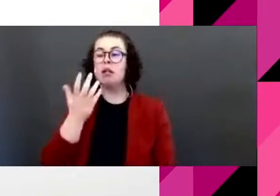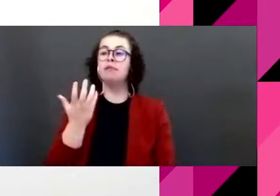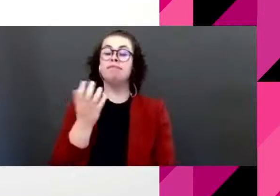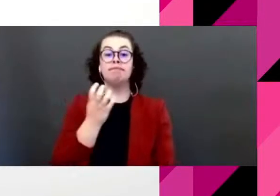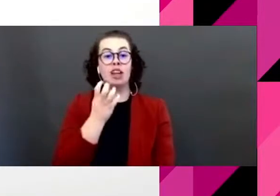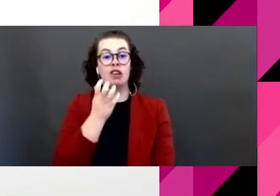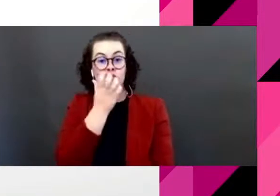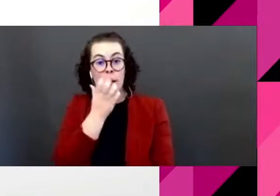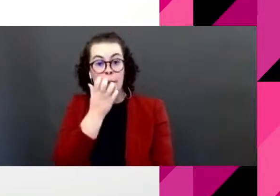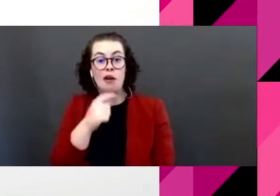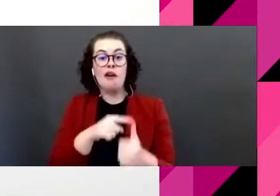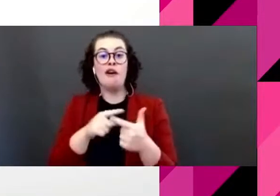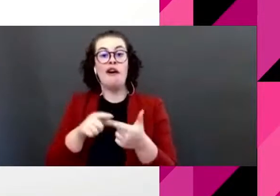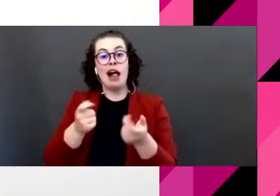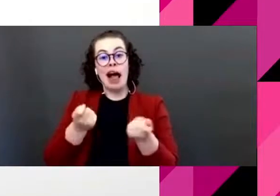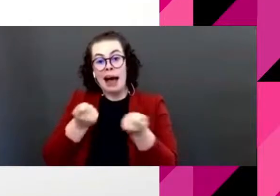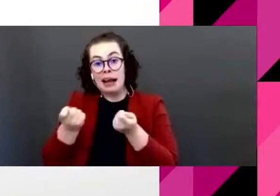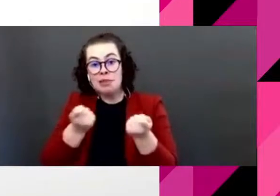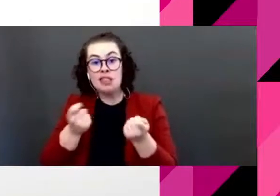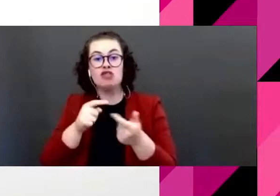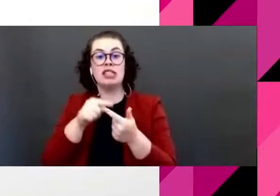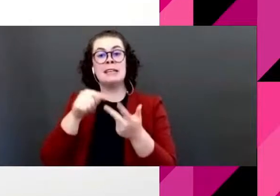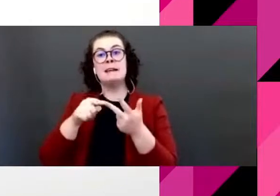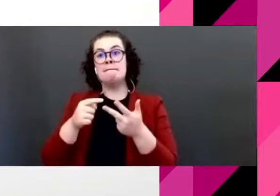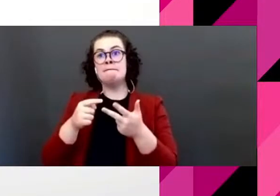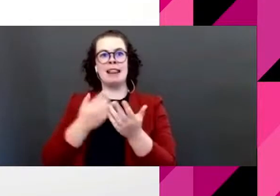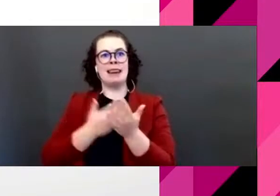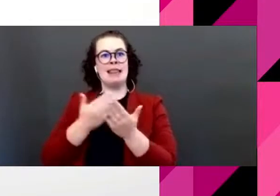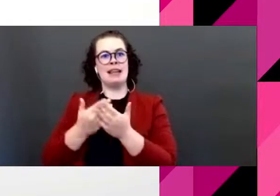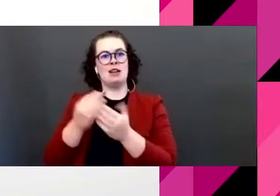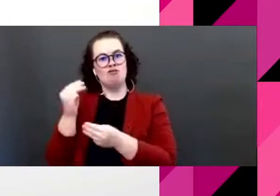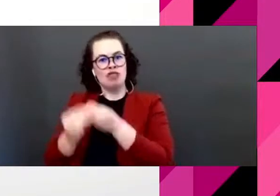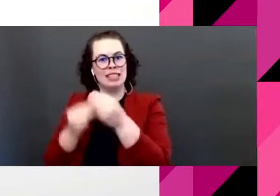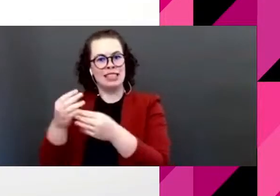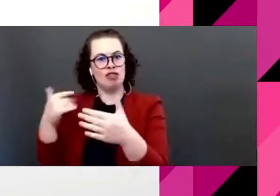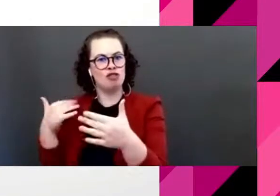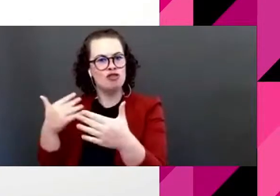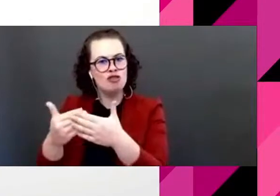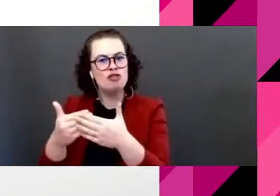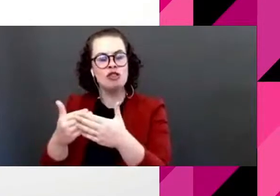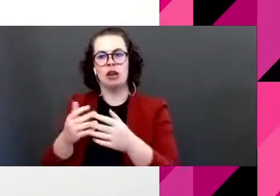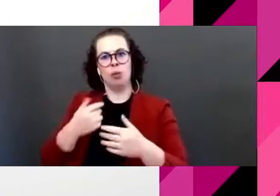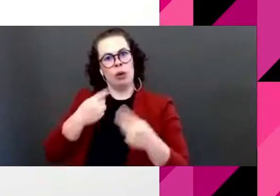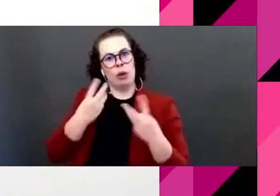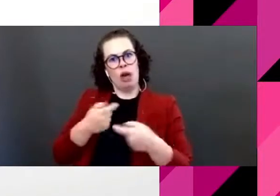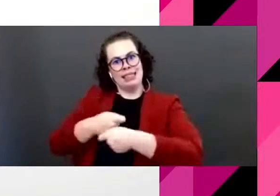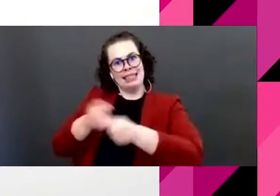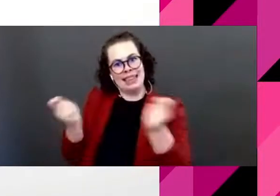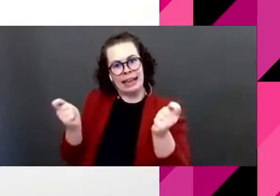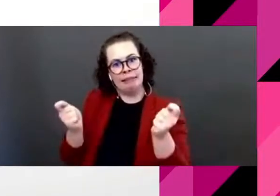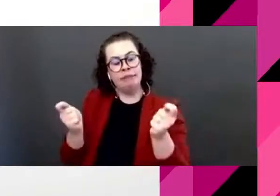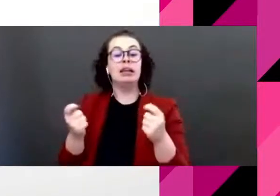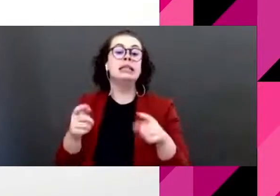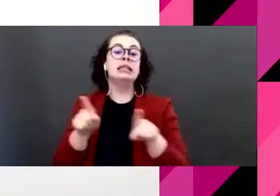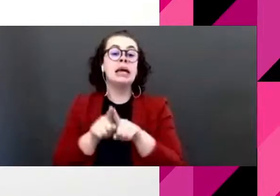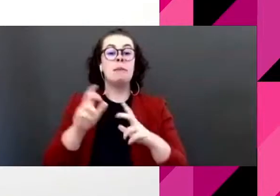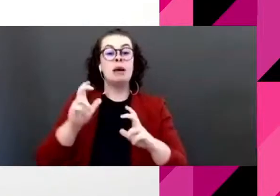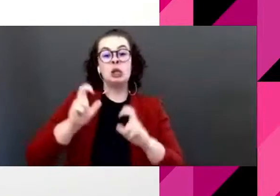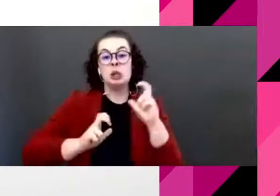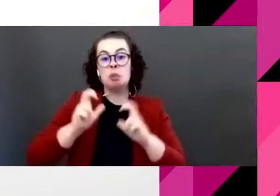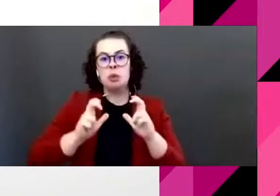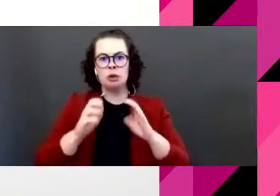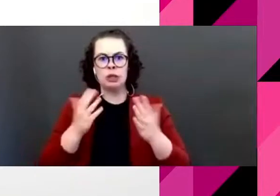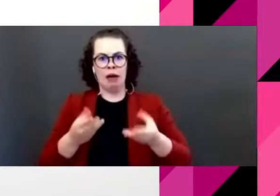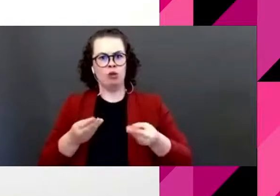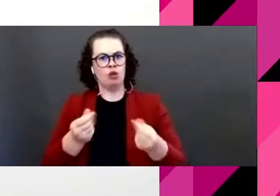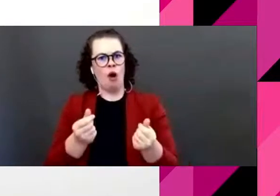administrative procedures, including also the alternative dispute resolution mechanisms.